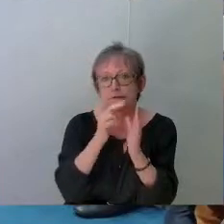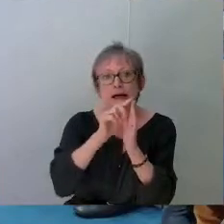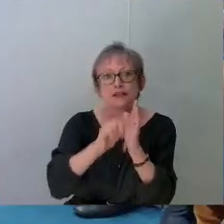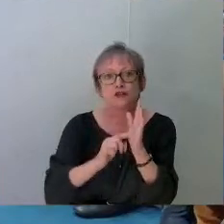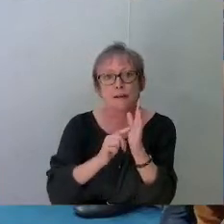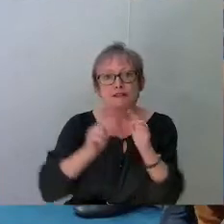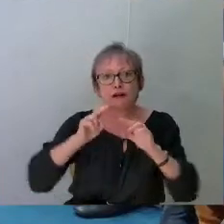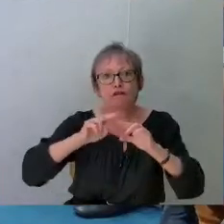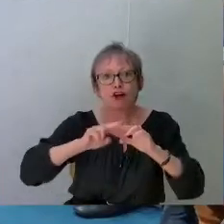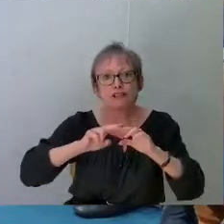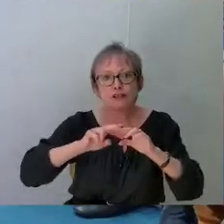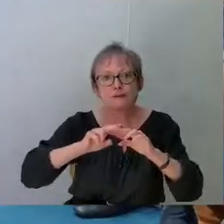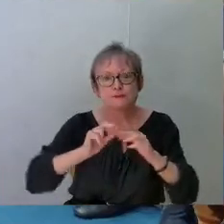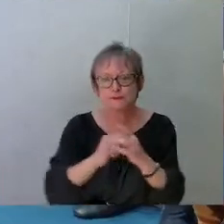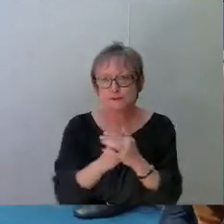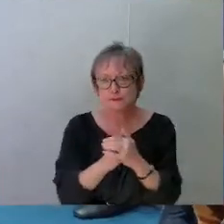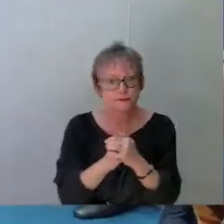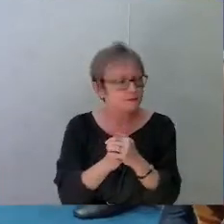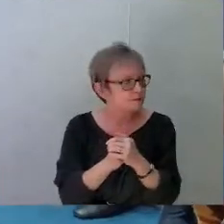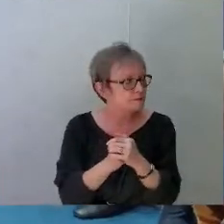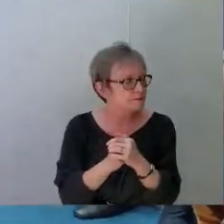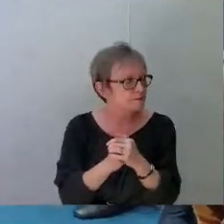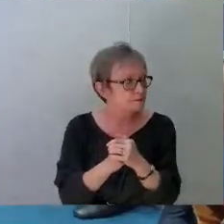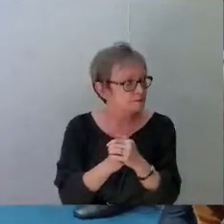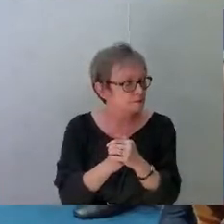James Ferguson.